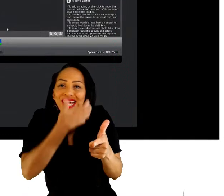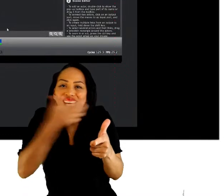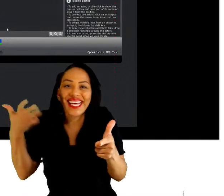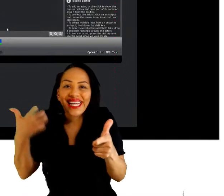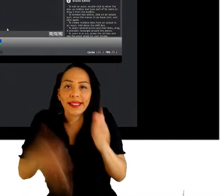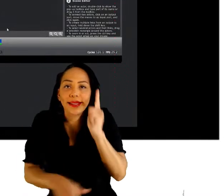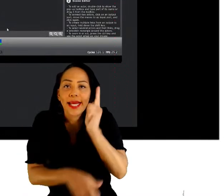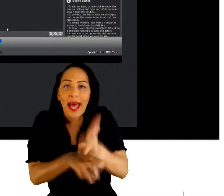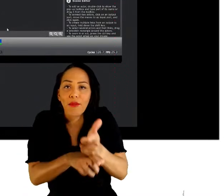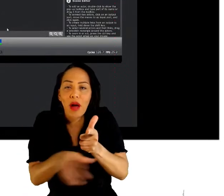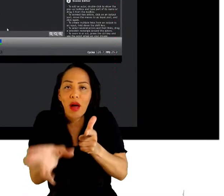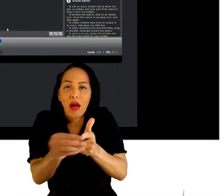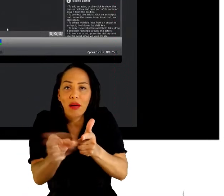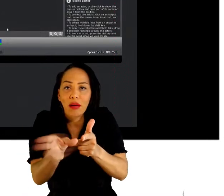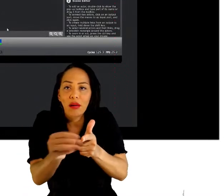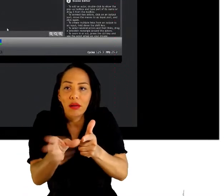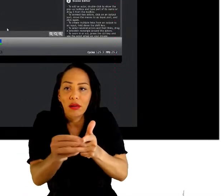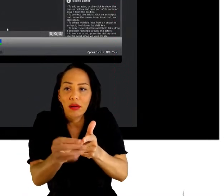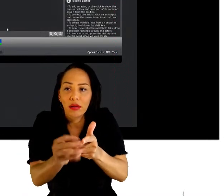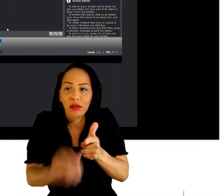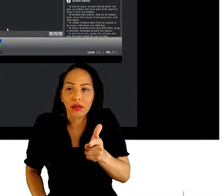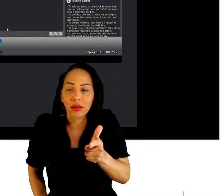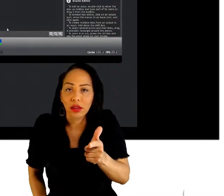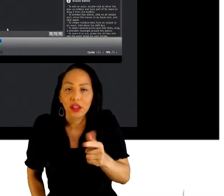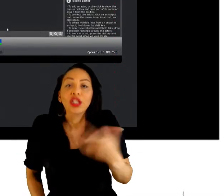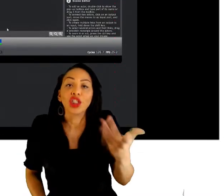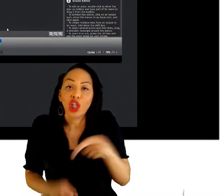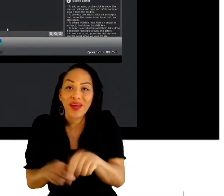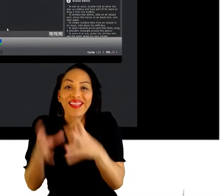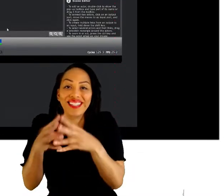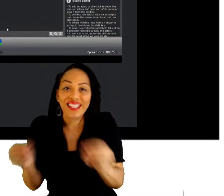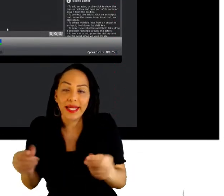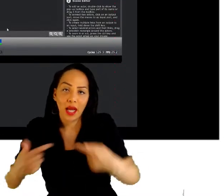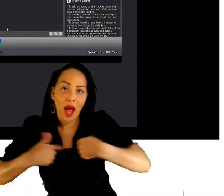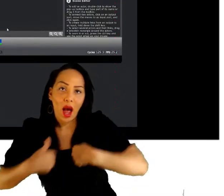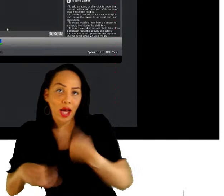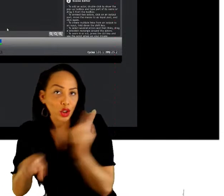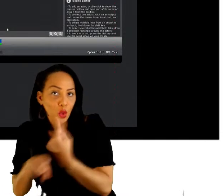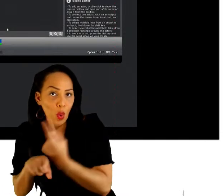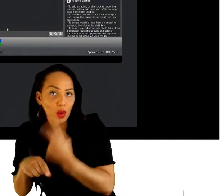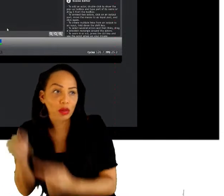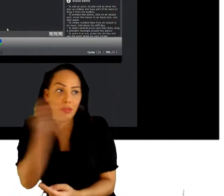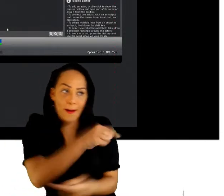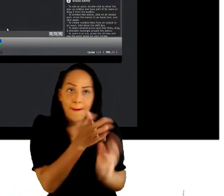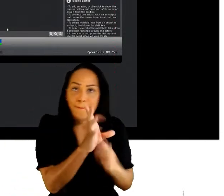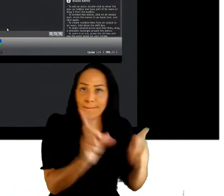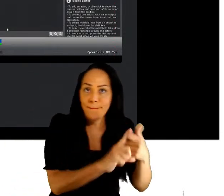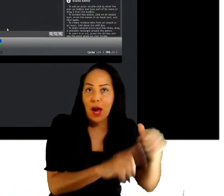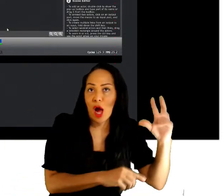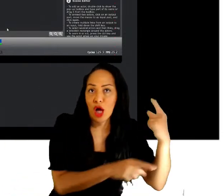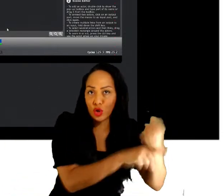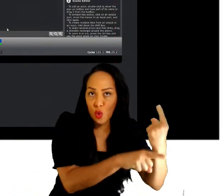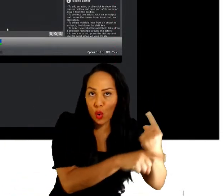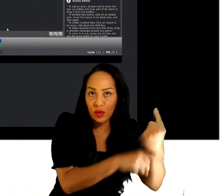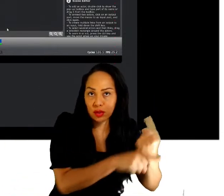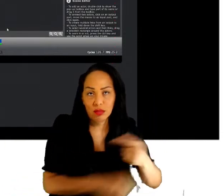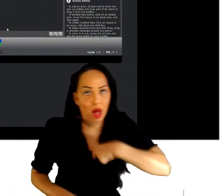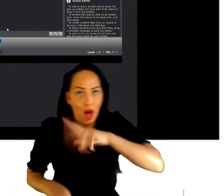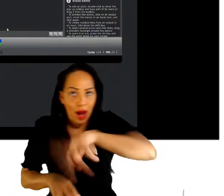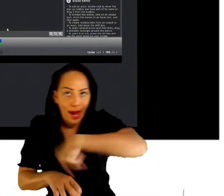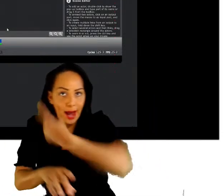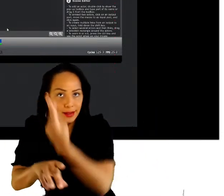between the two of us, that we talk, that I do handstands and talk. So basically with that, everything is set up.